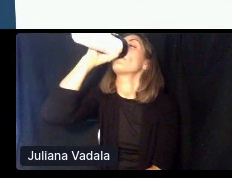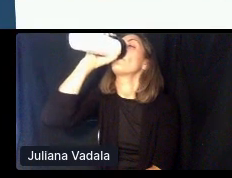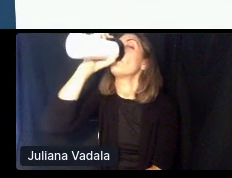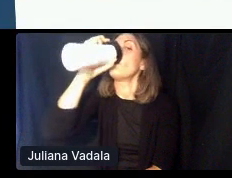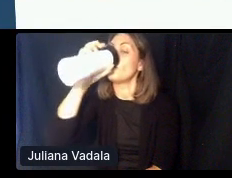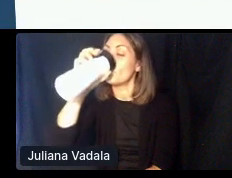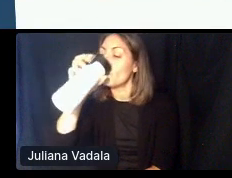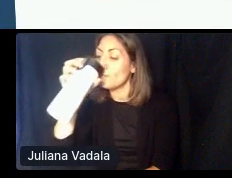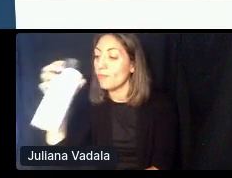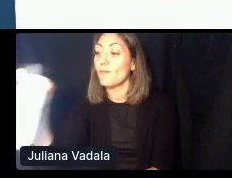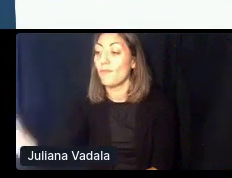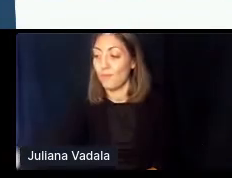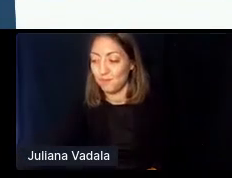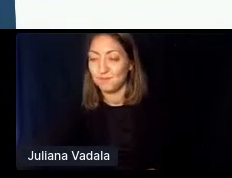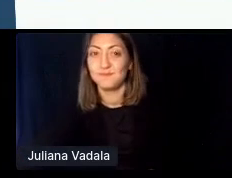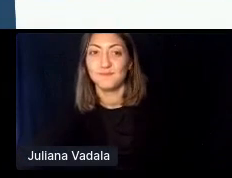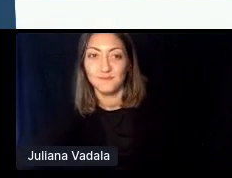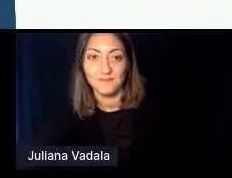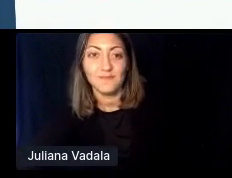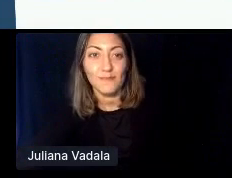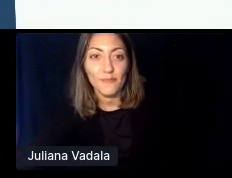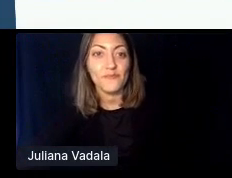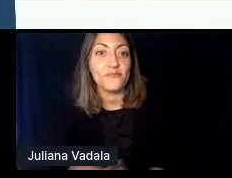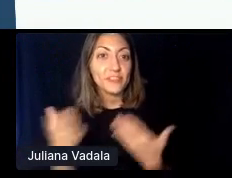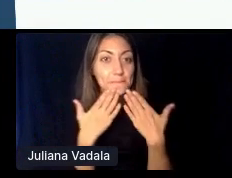Thank you. Yeah, they're rolling in now.